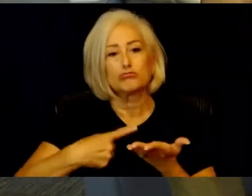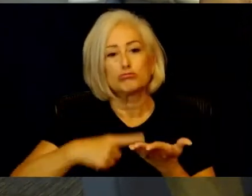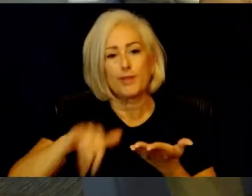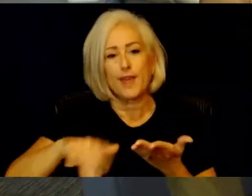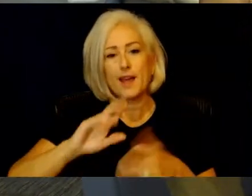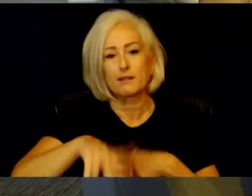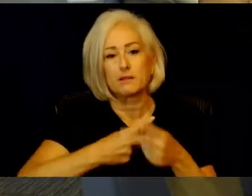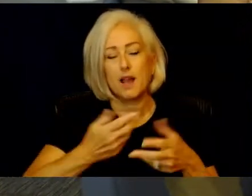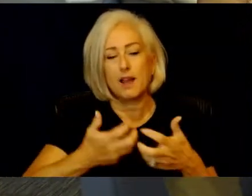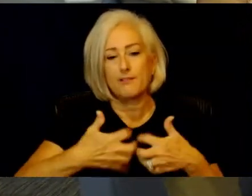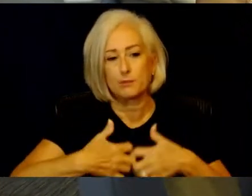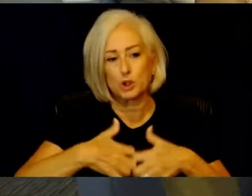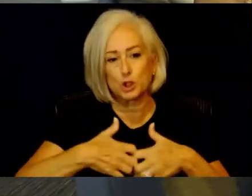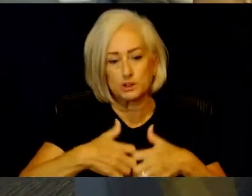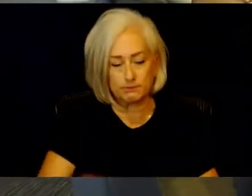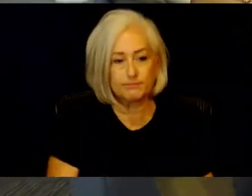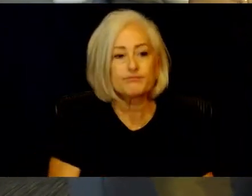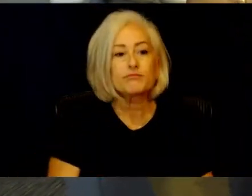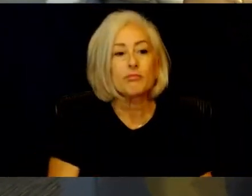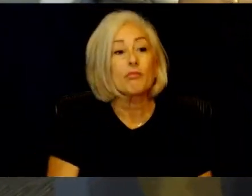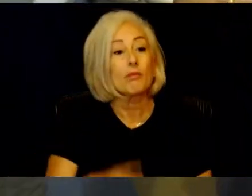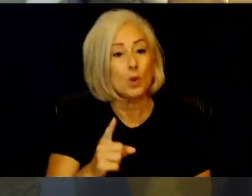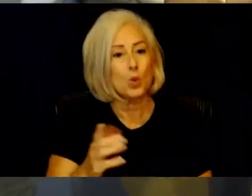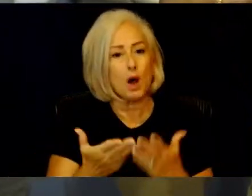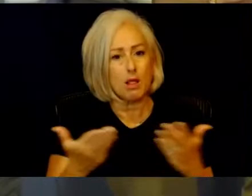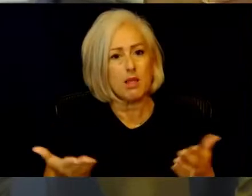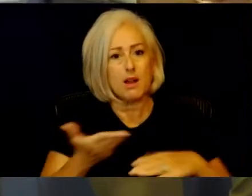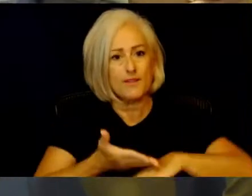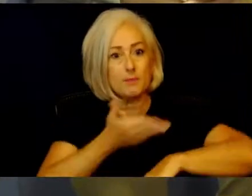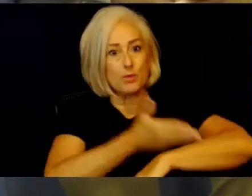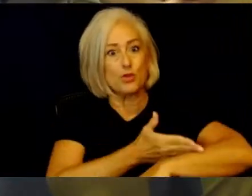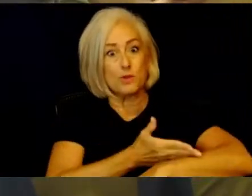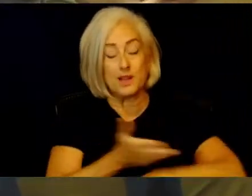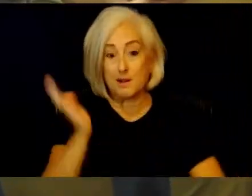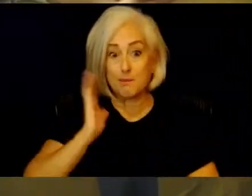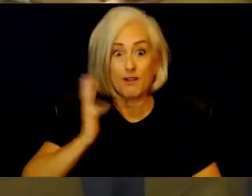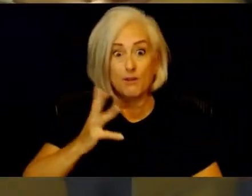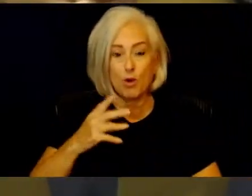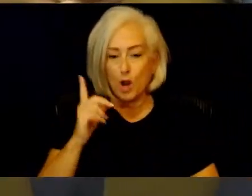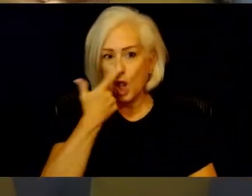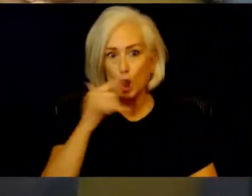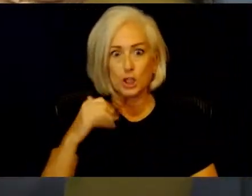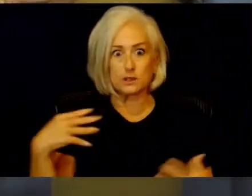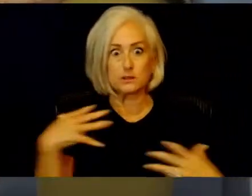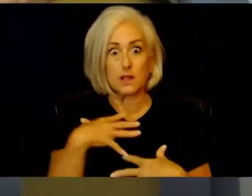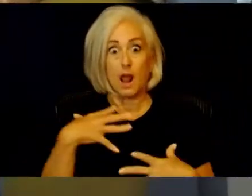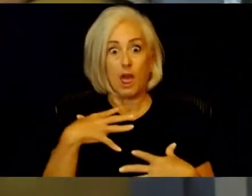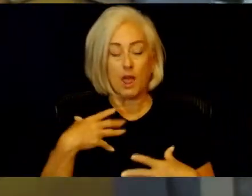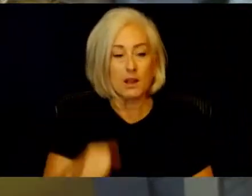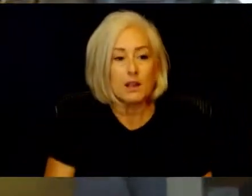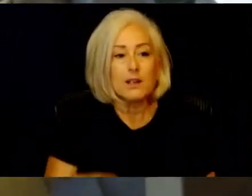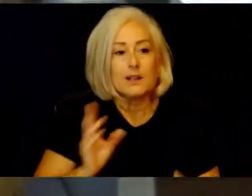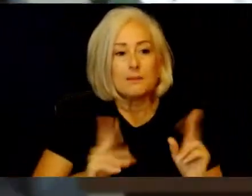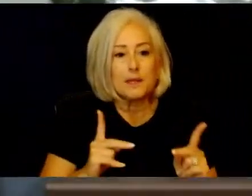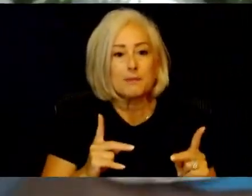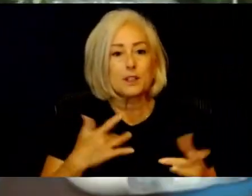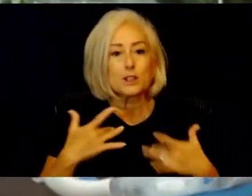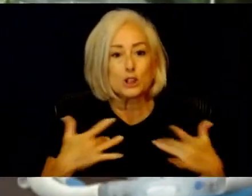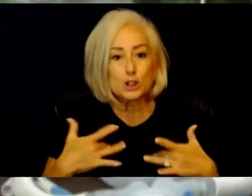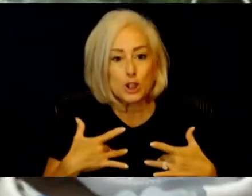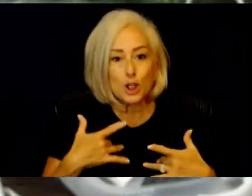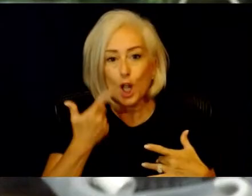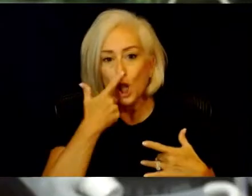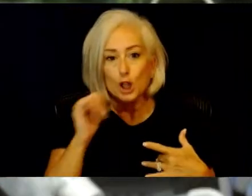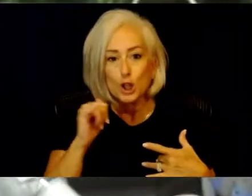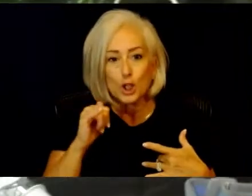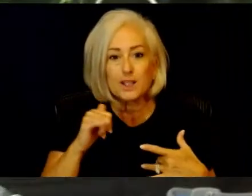been a lot of advancements in it. Right. It's not as scary as it used to be. You said people get nervous because they feel like an octopus is put on their face at night.